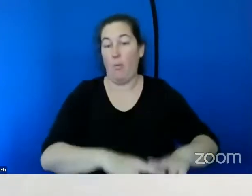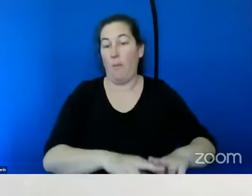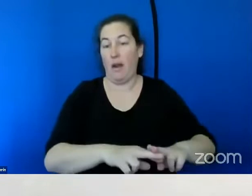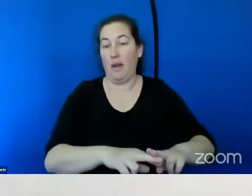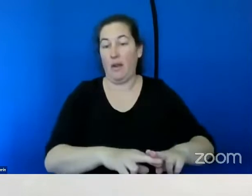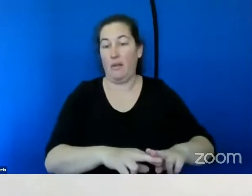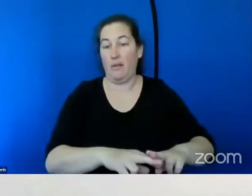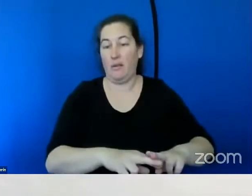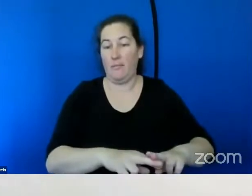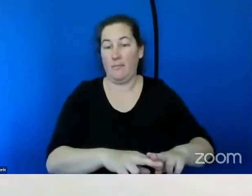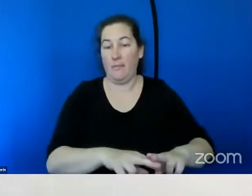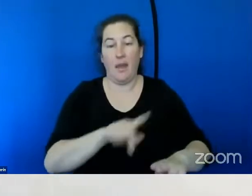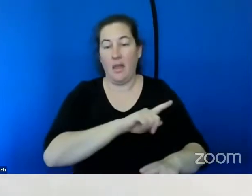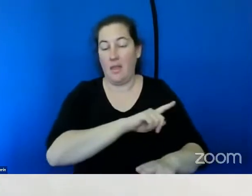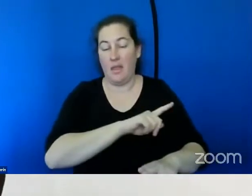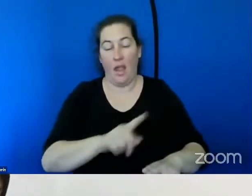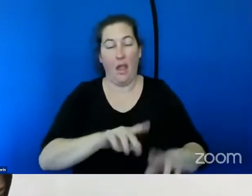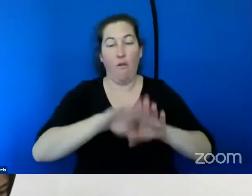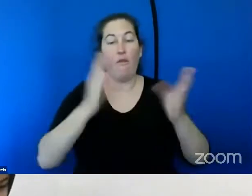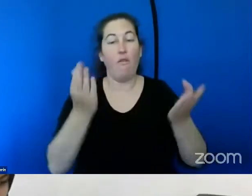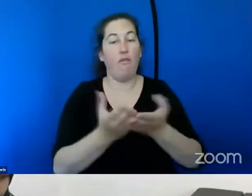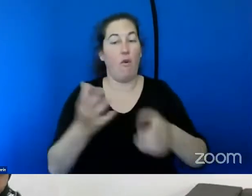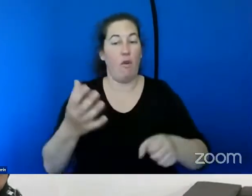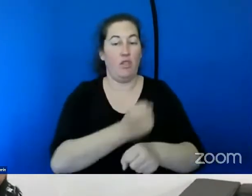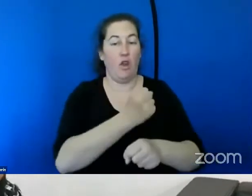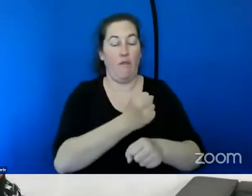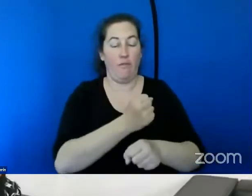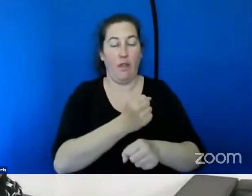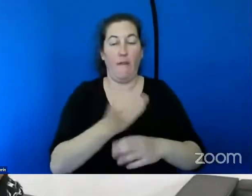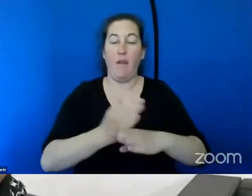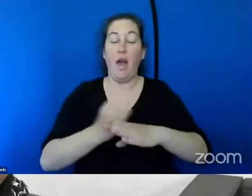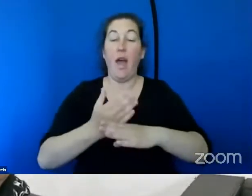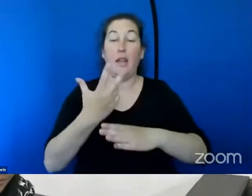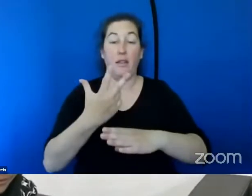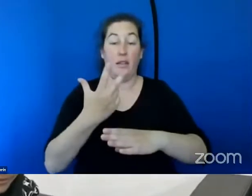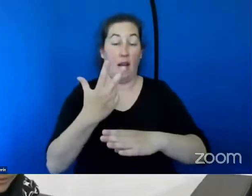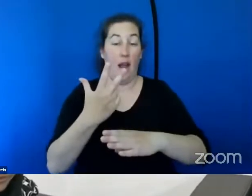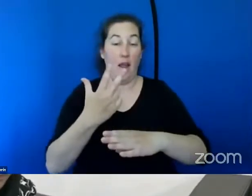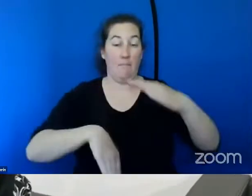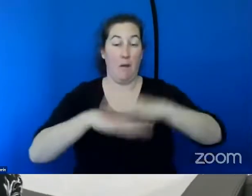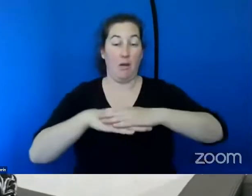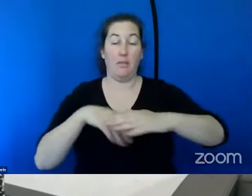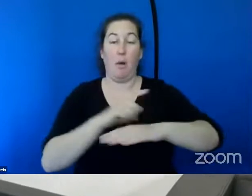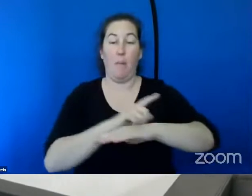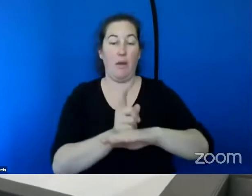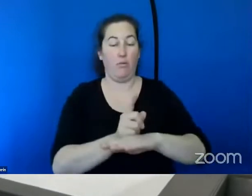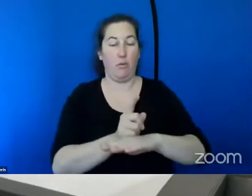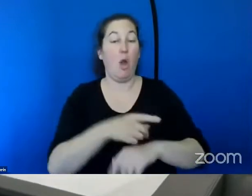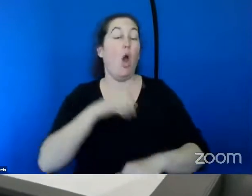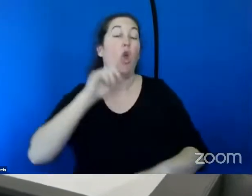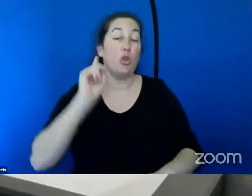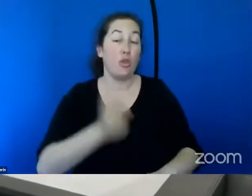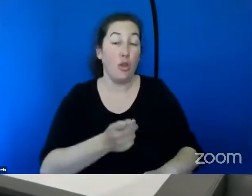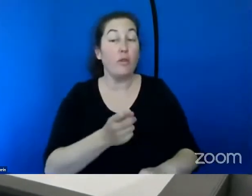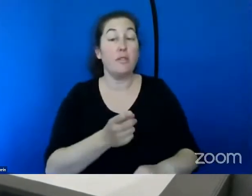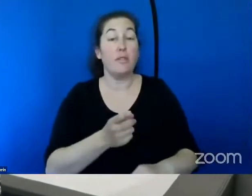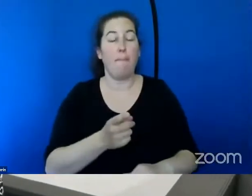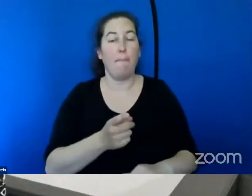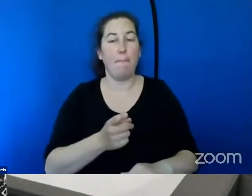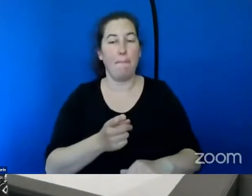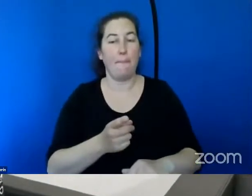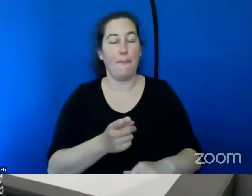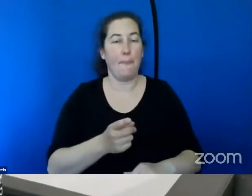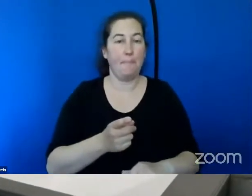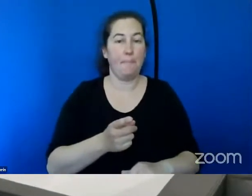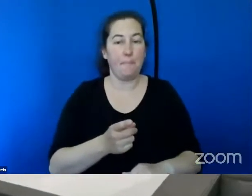with every attempt. But that 3-minute timer again puts pay to Carla Bionics, putting a time